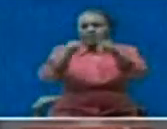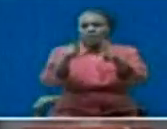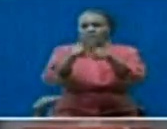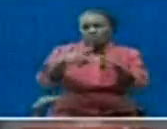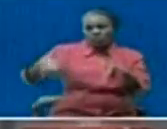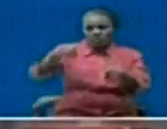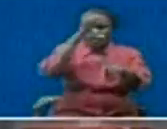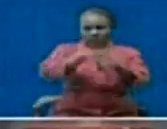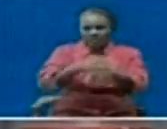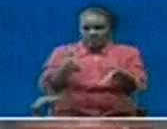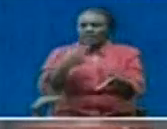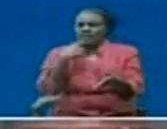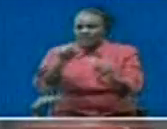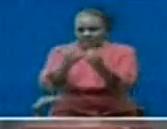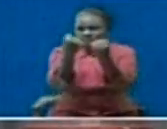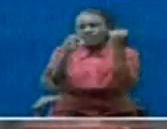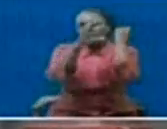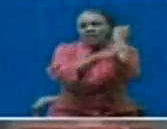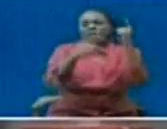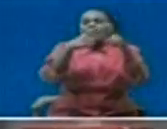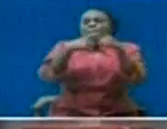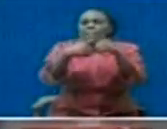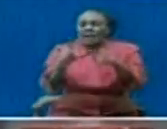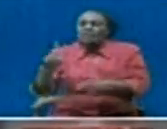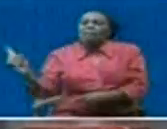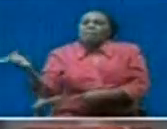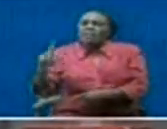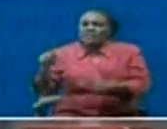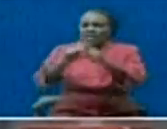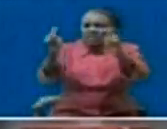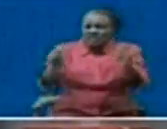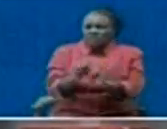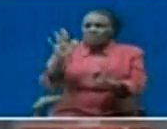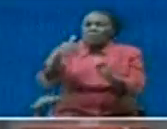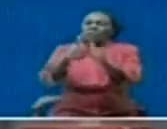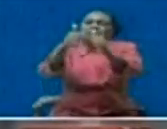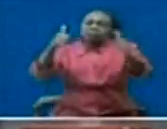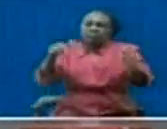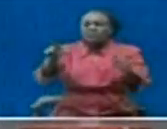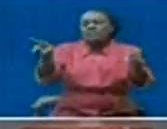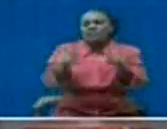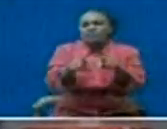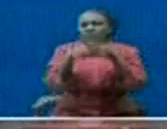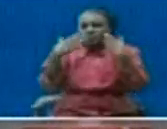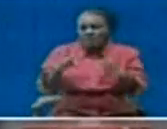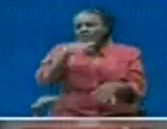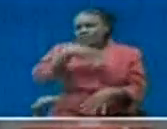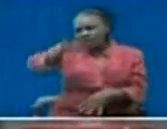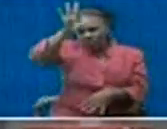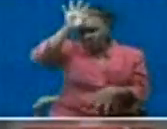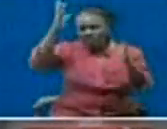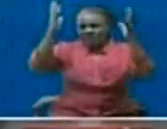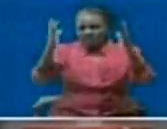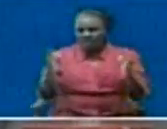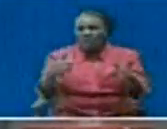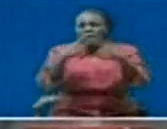agreed in, and this is what will save our country. But the President and his team have a right to reject our dialogue as they did. We're disappointed, but we also